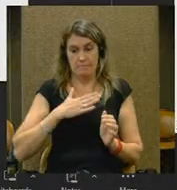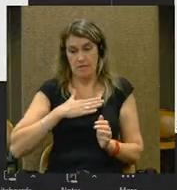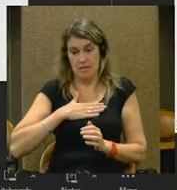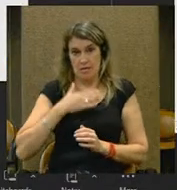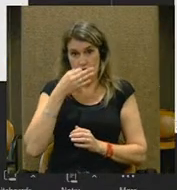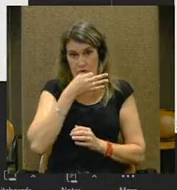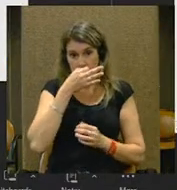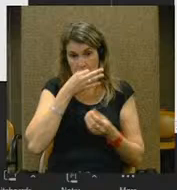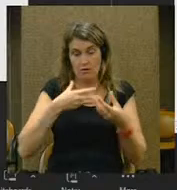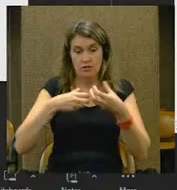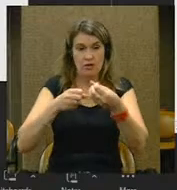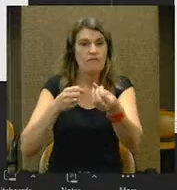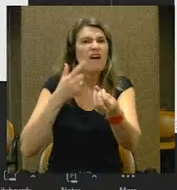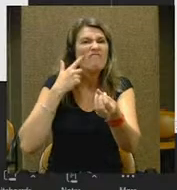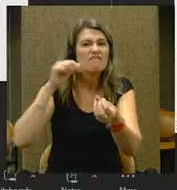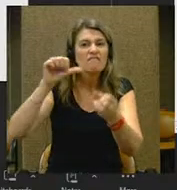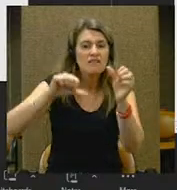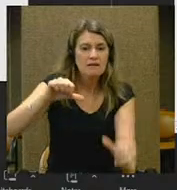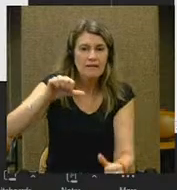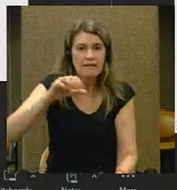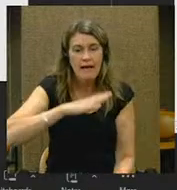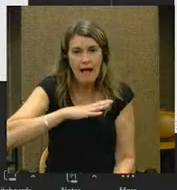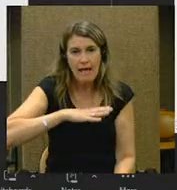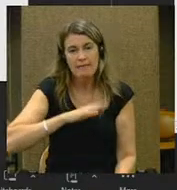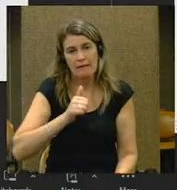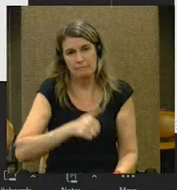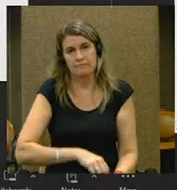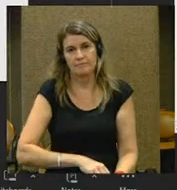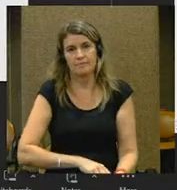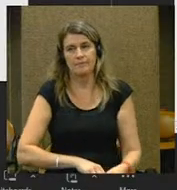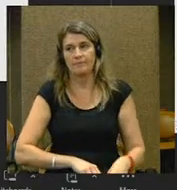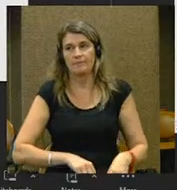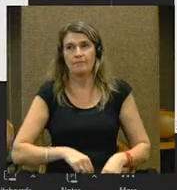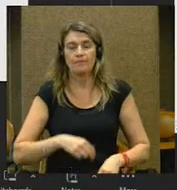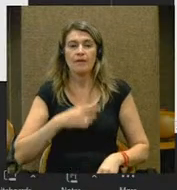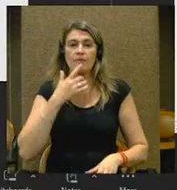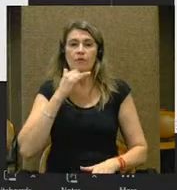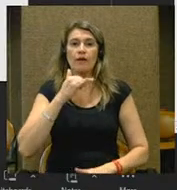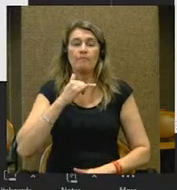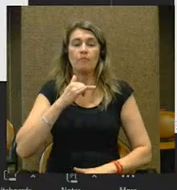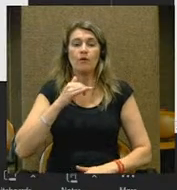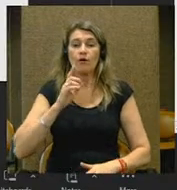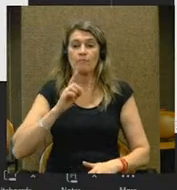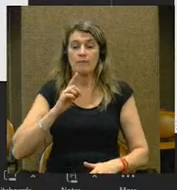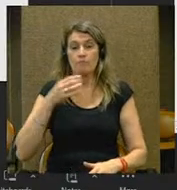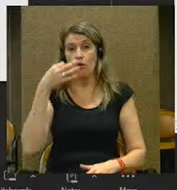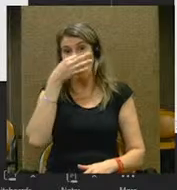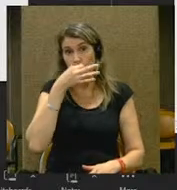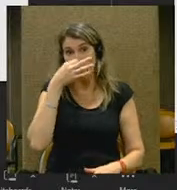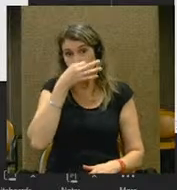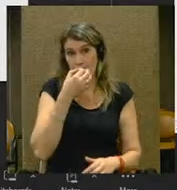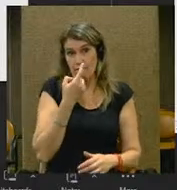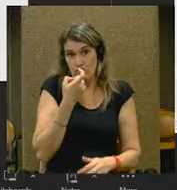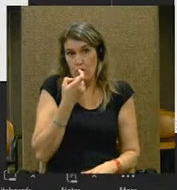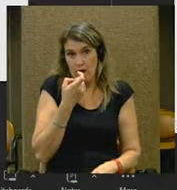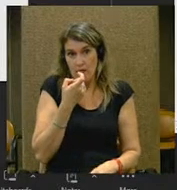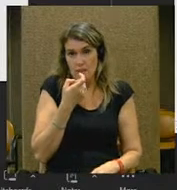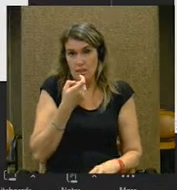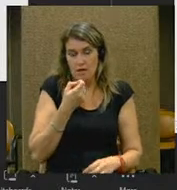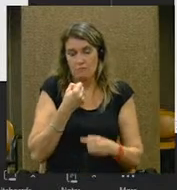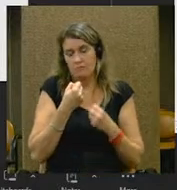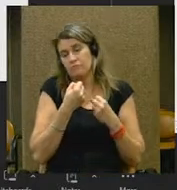approach to once somebody does present with an overdose, that they are rapidly assessed and